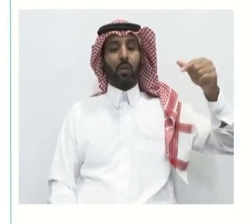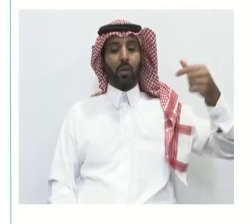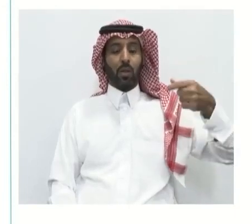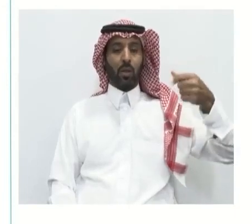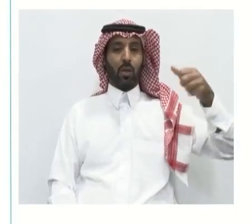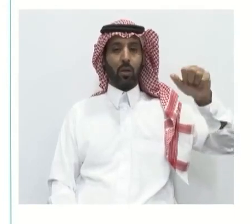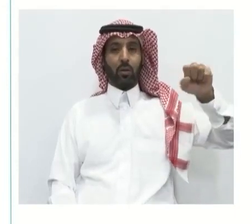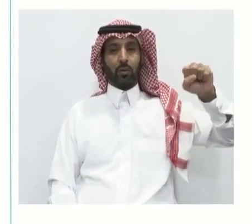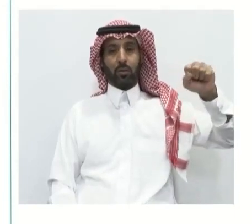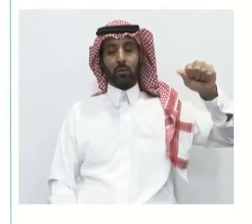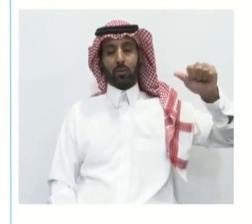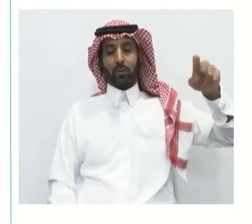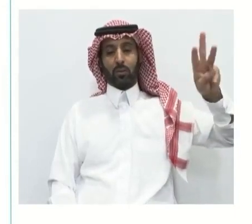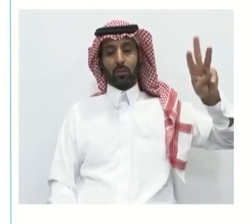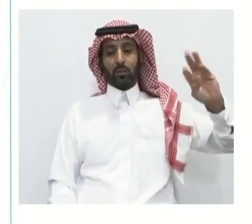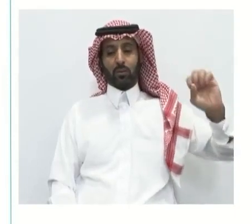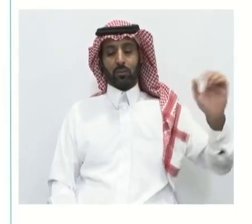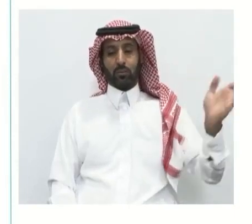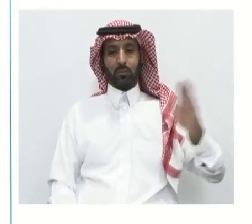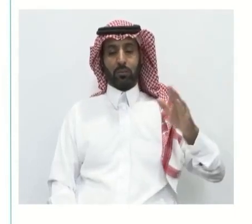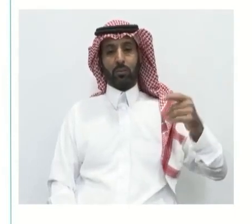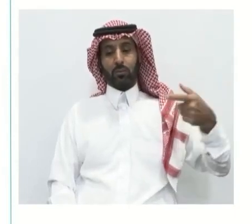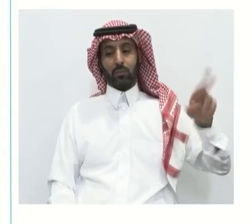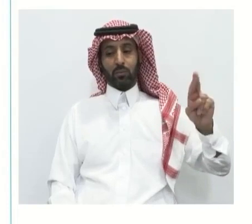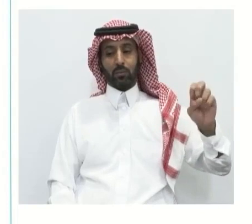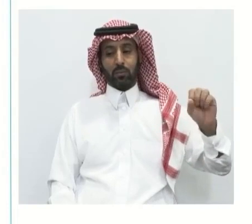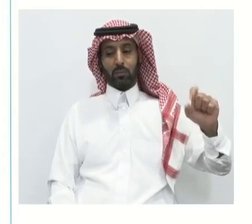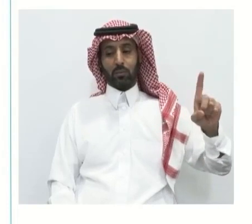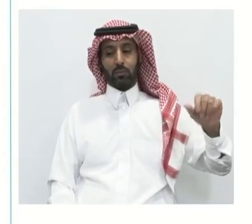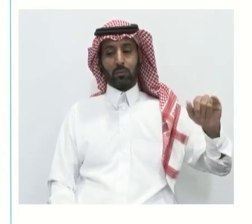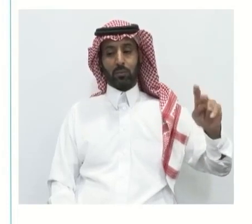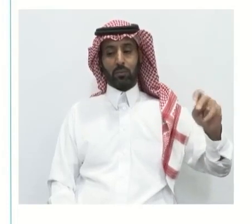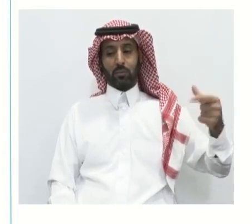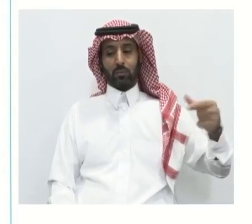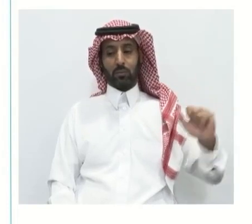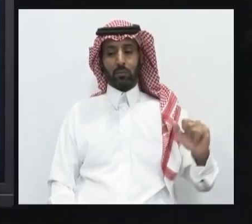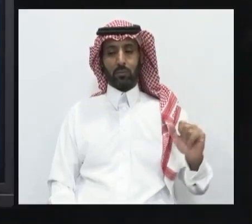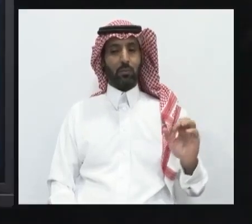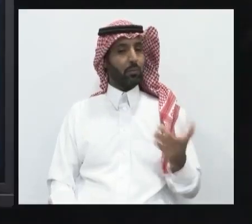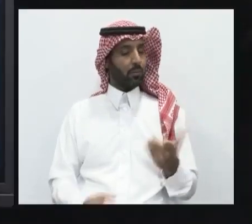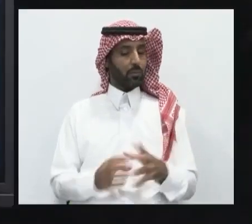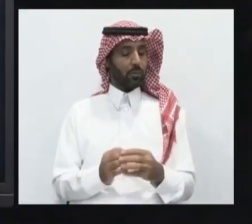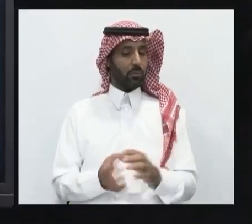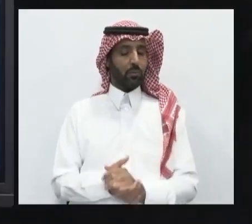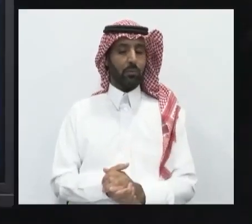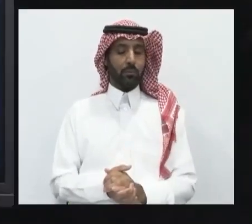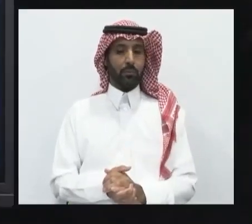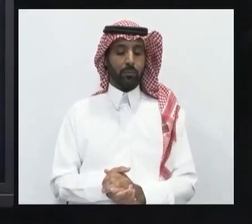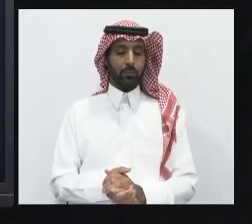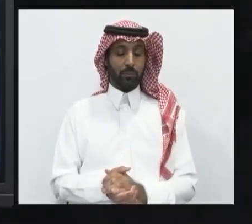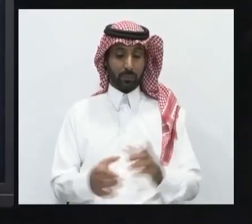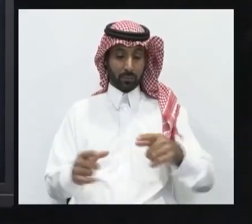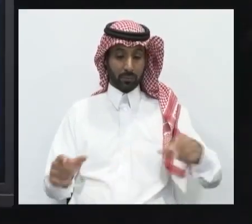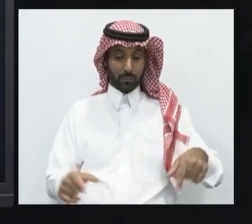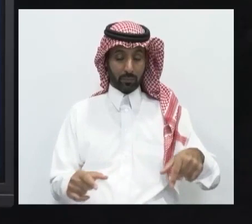the jigsaw. What about when we say jigsaw reading? What does it mean, the jigsaw reading? The jigsaw reading